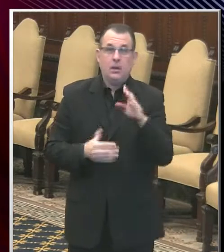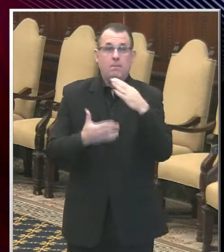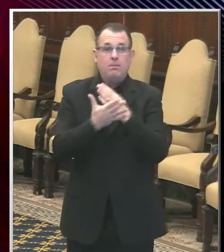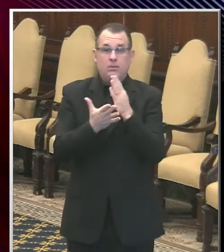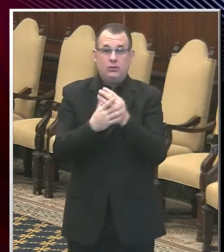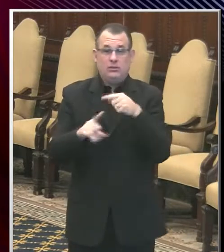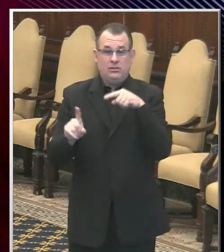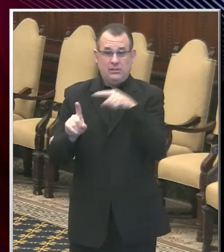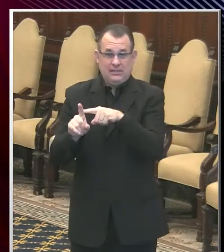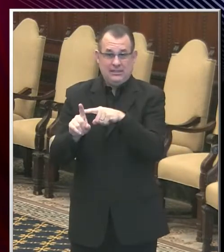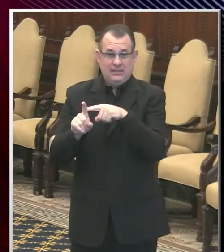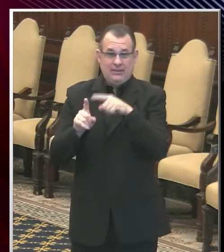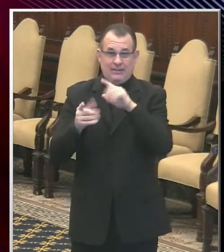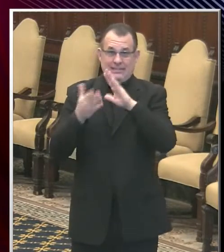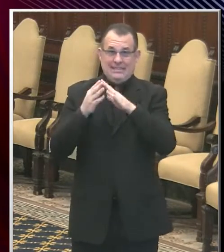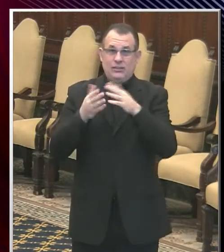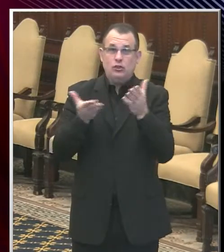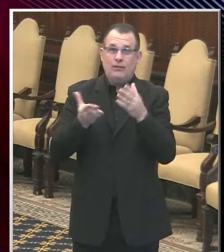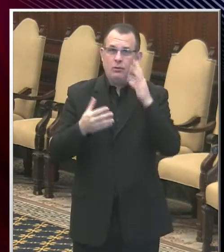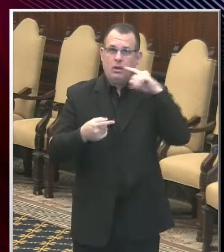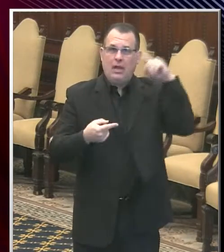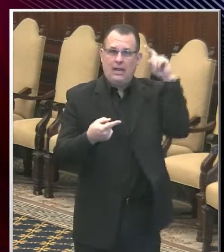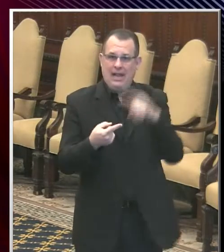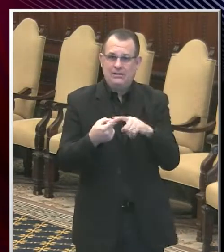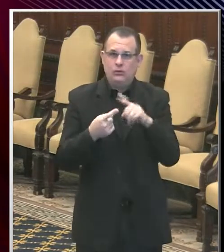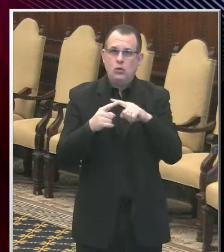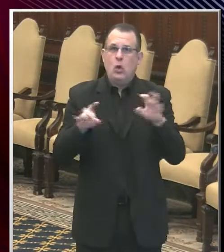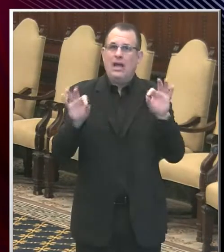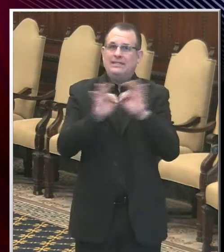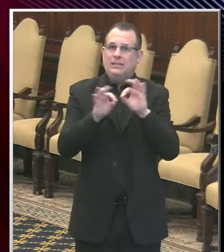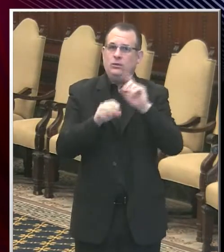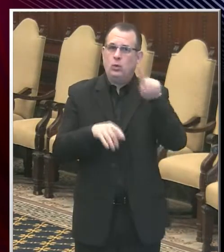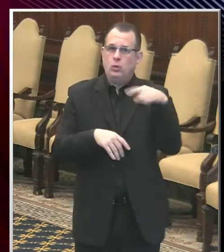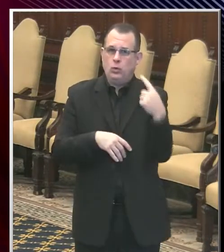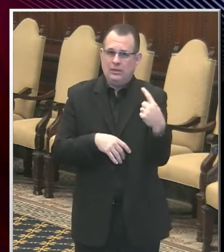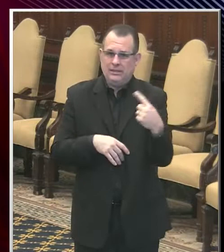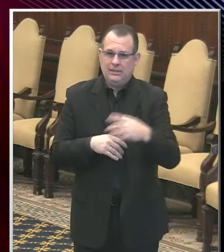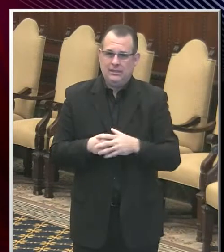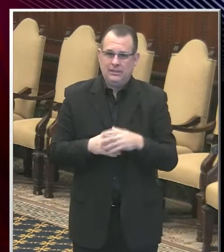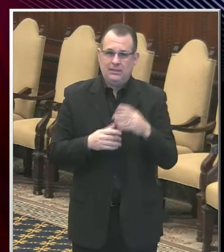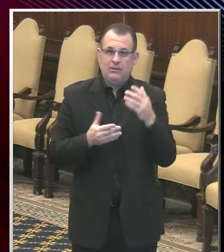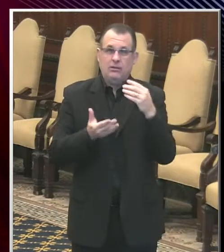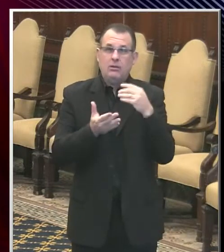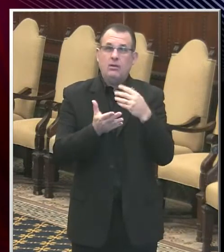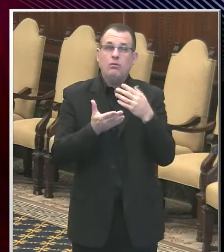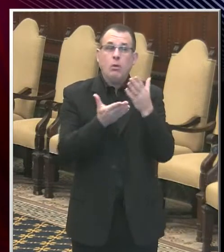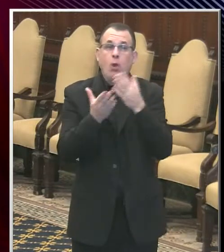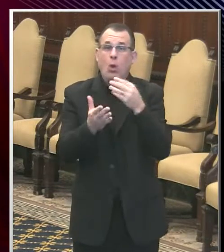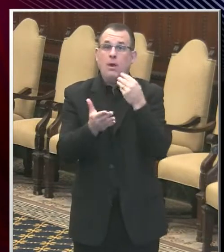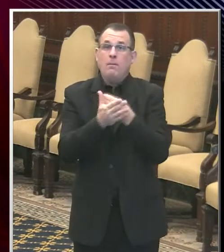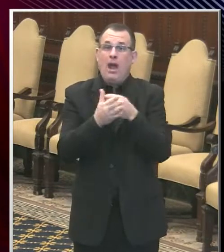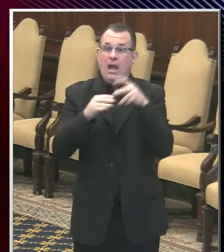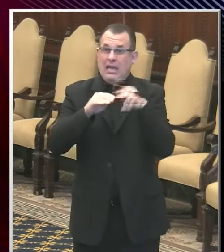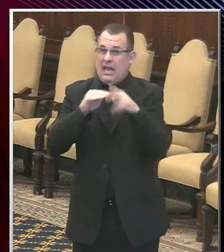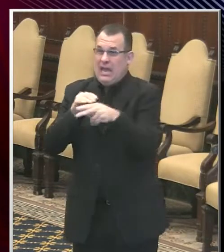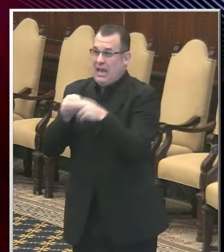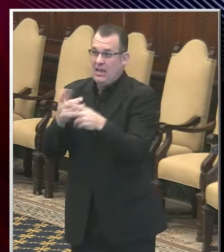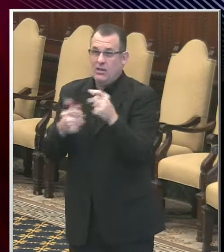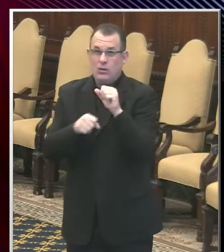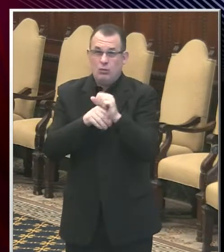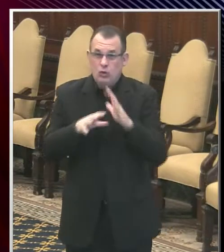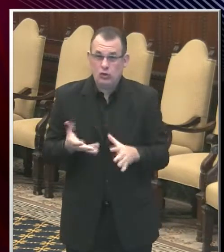services down to the most essential, imposes layoffs on hundreds of workers, and reduces or eliminates some programs that are simply no longer